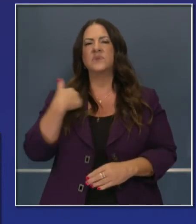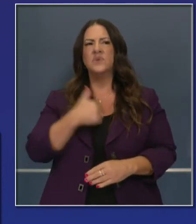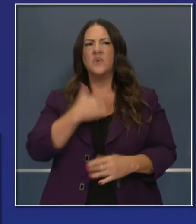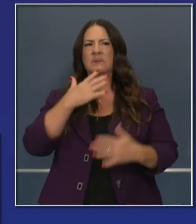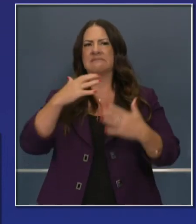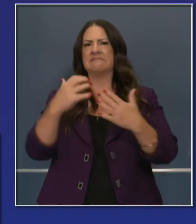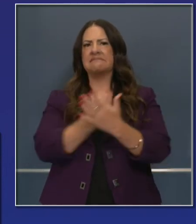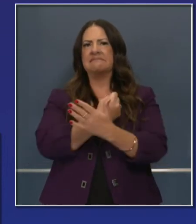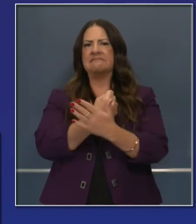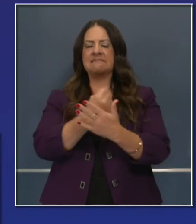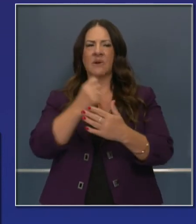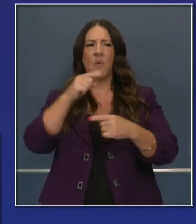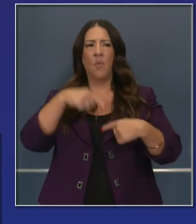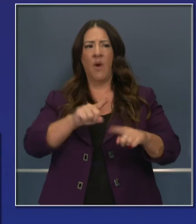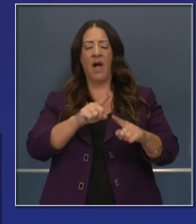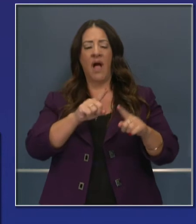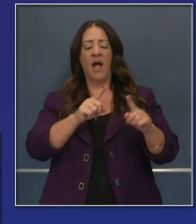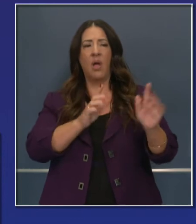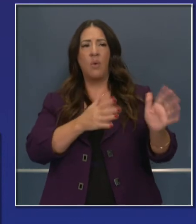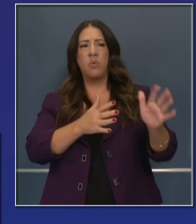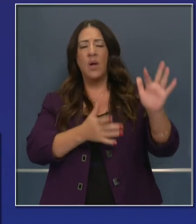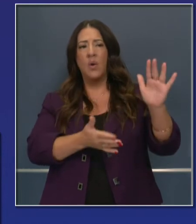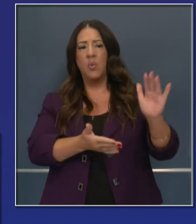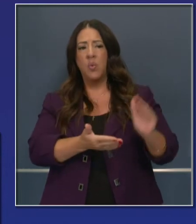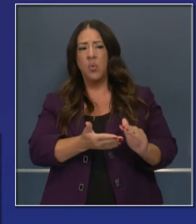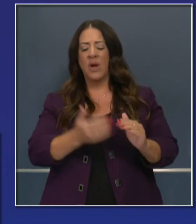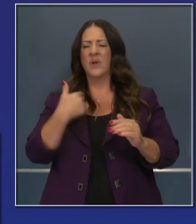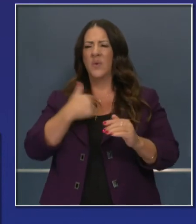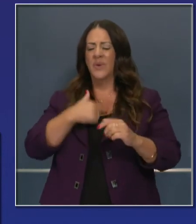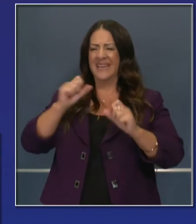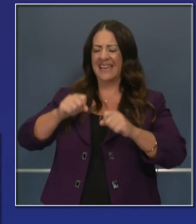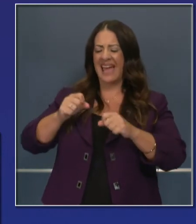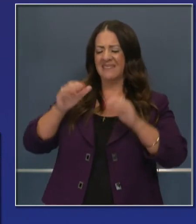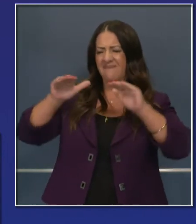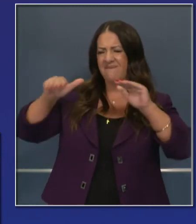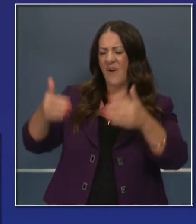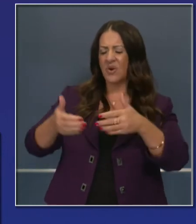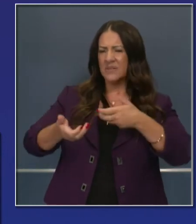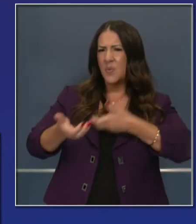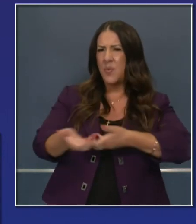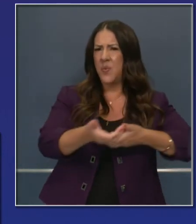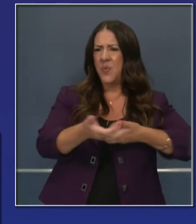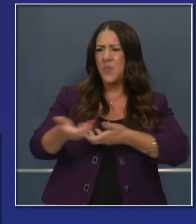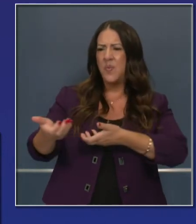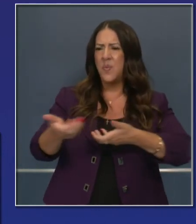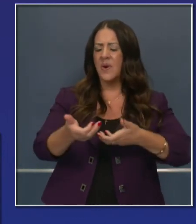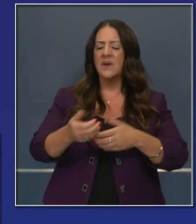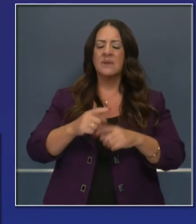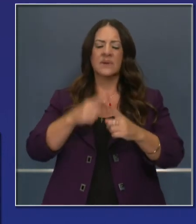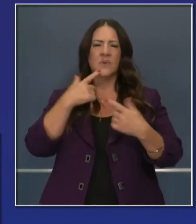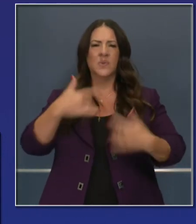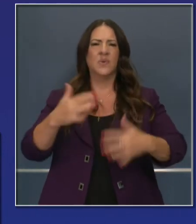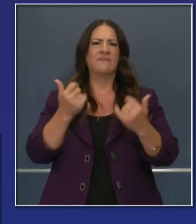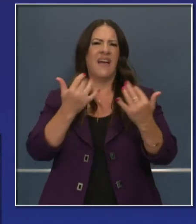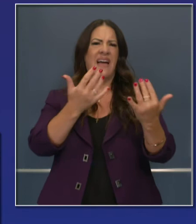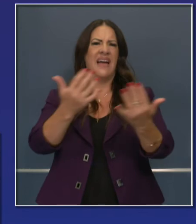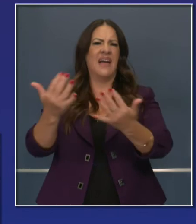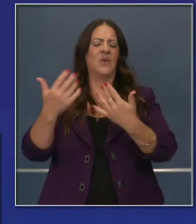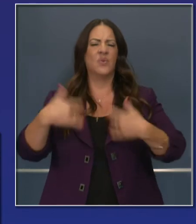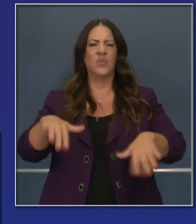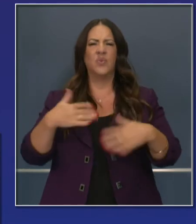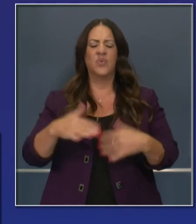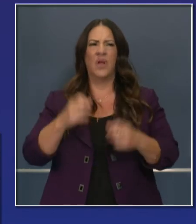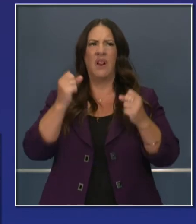those conditions and move to advance our containment efforts. But nonetheless, an active wildfire generating a lot of